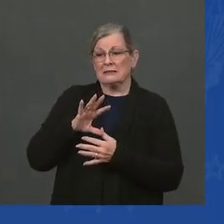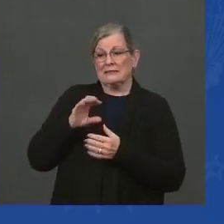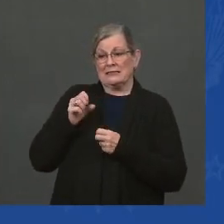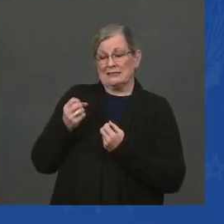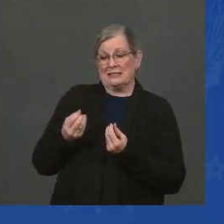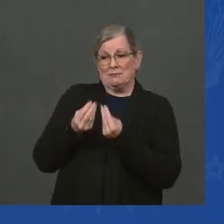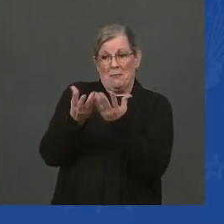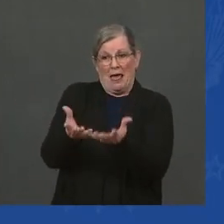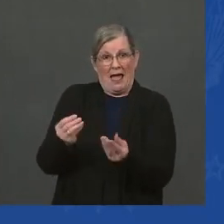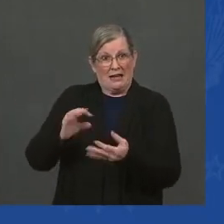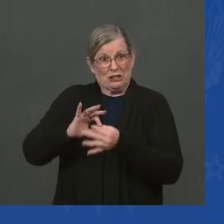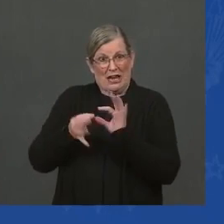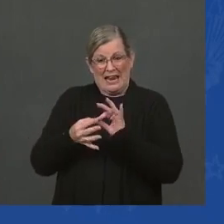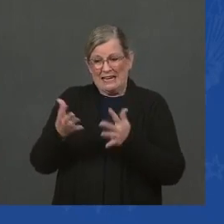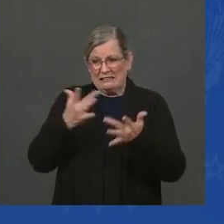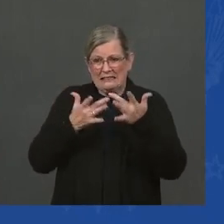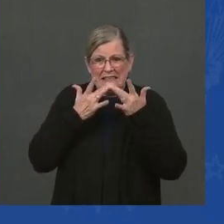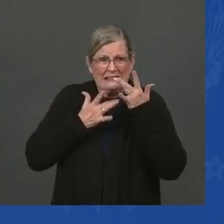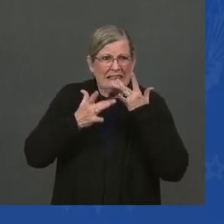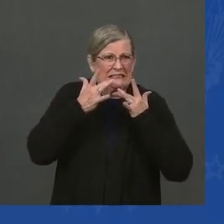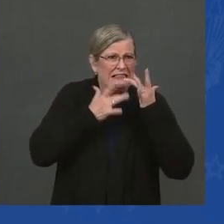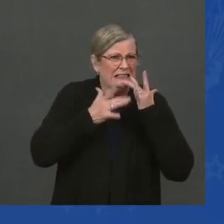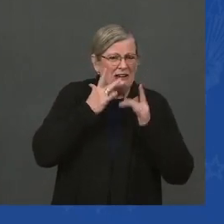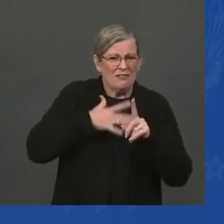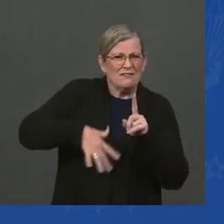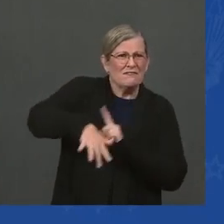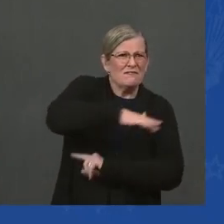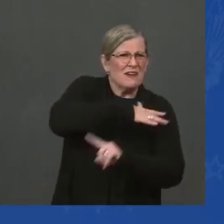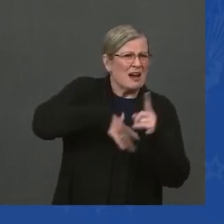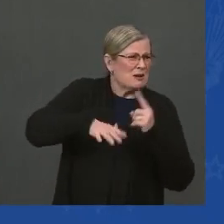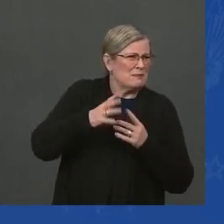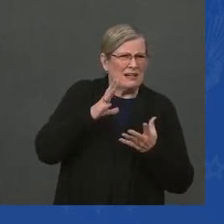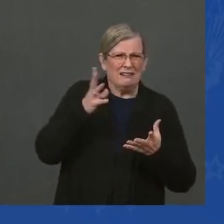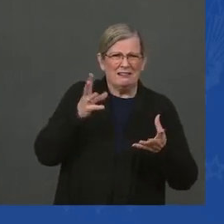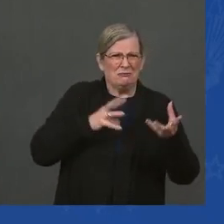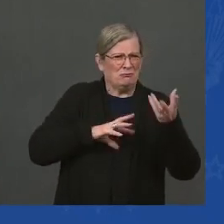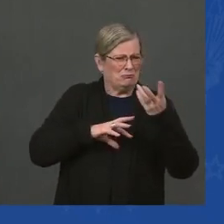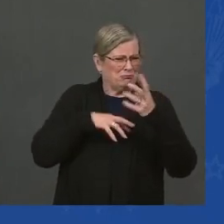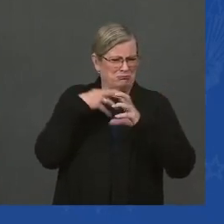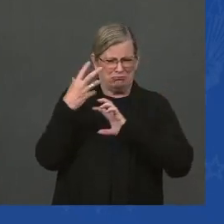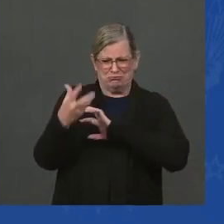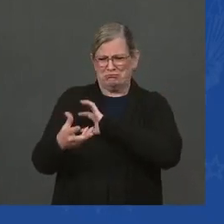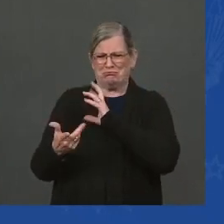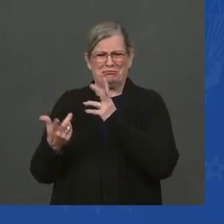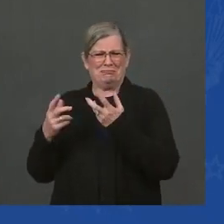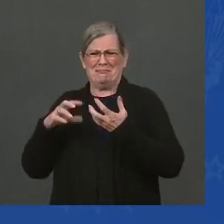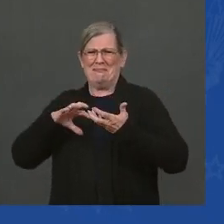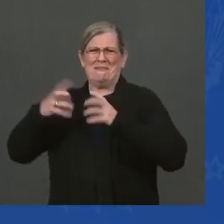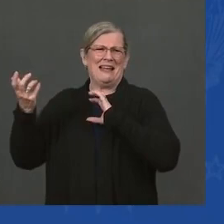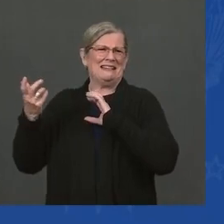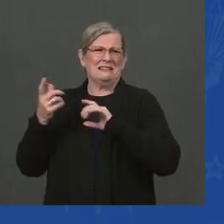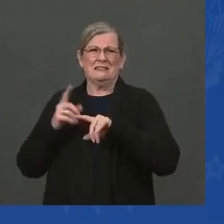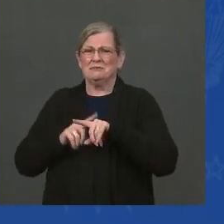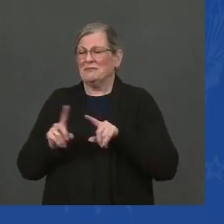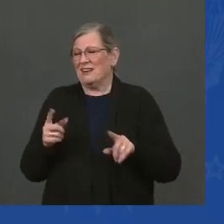that's occurred, the way it's in fact imploded in the near term. But as I said to you earlier, and I really mean it,